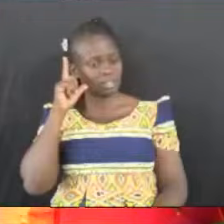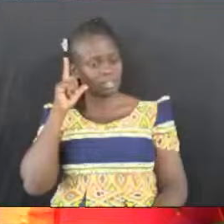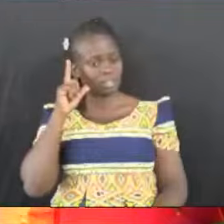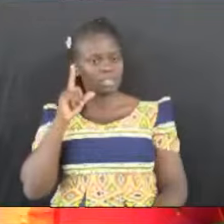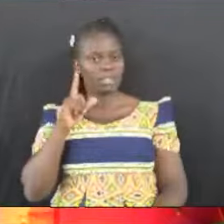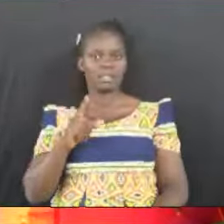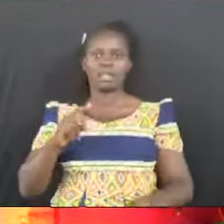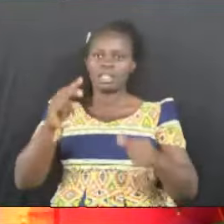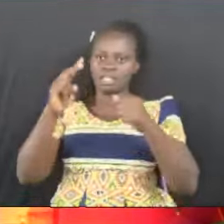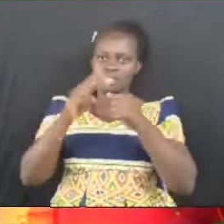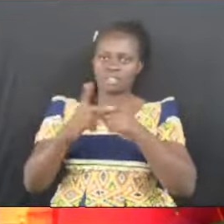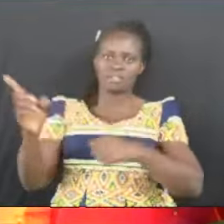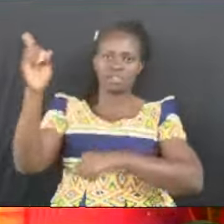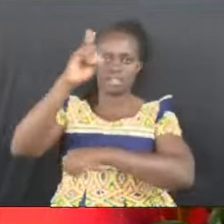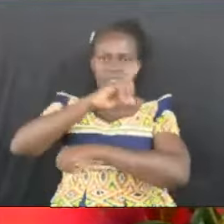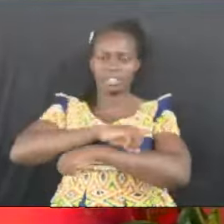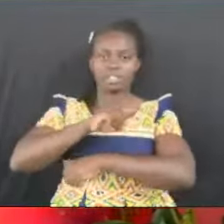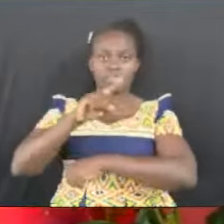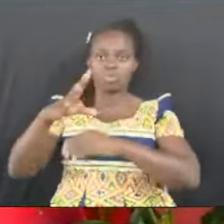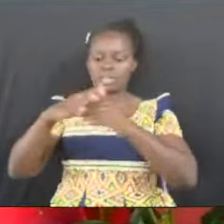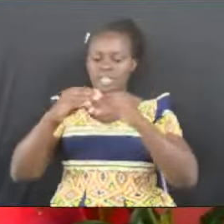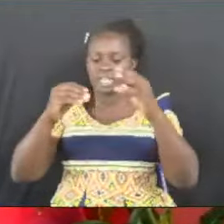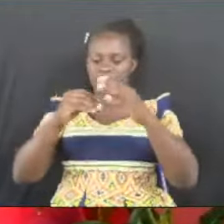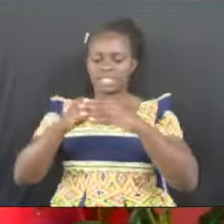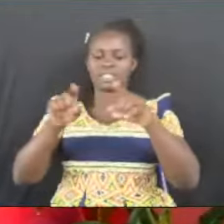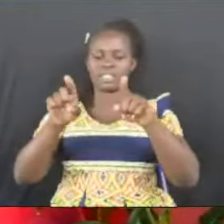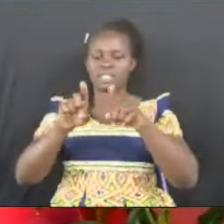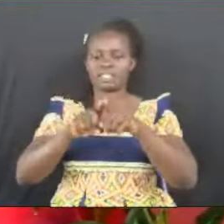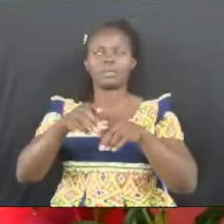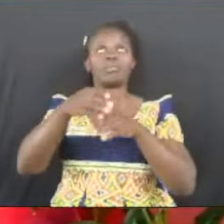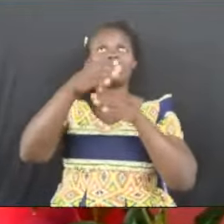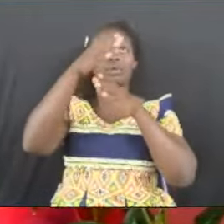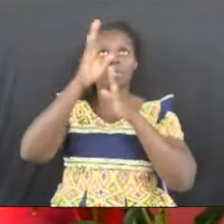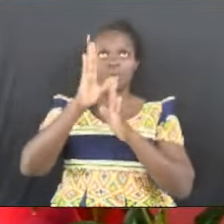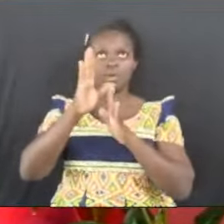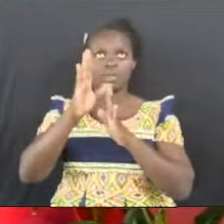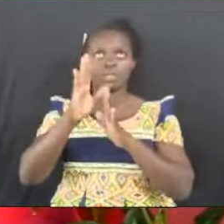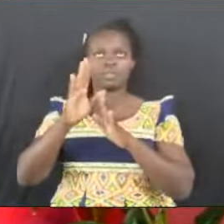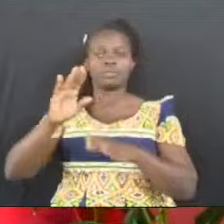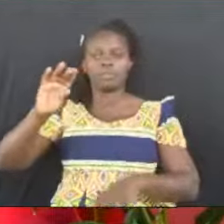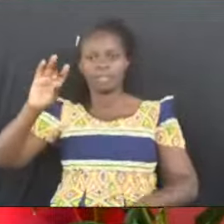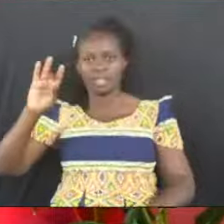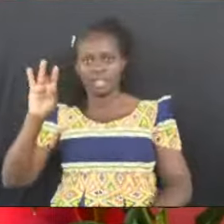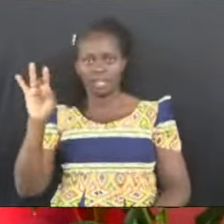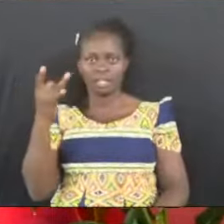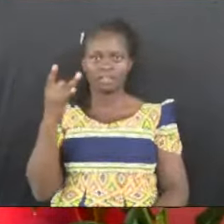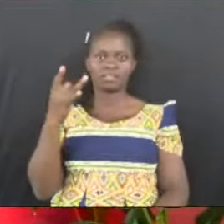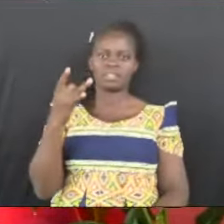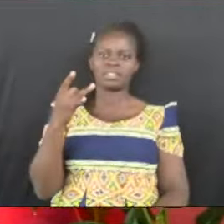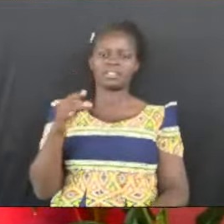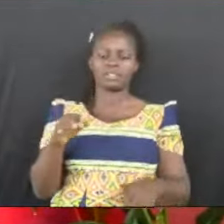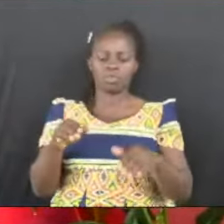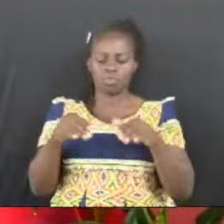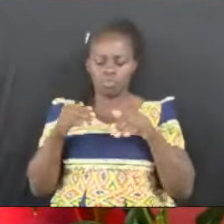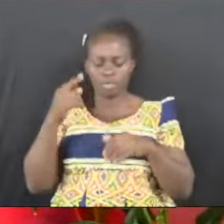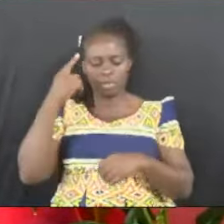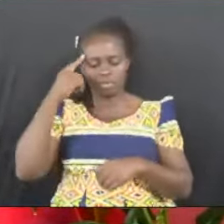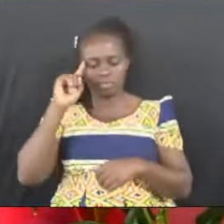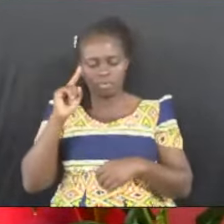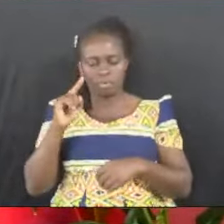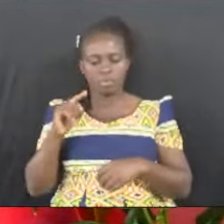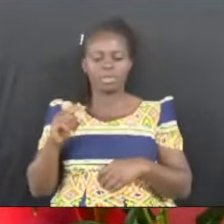created in God's image, human dignity. Adventists, those who eagerly wait for the one who is